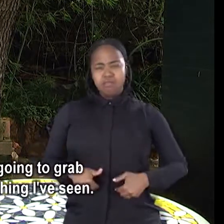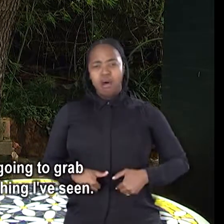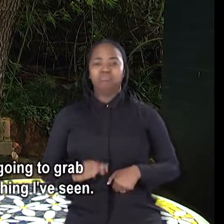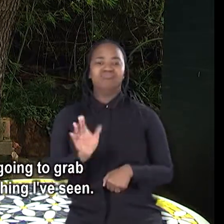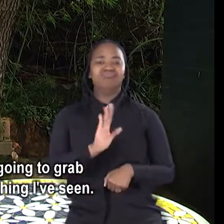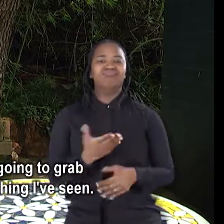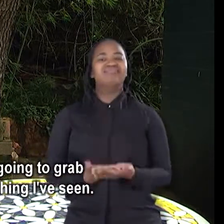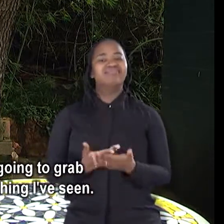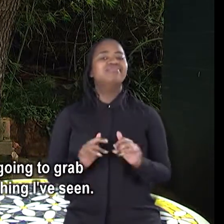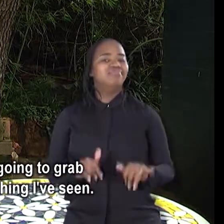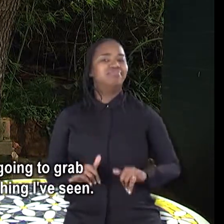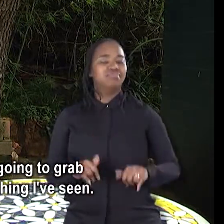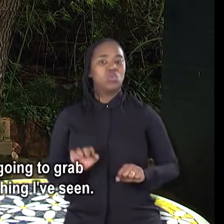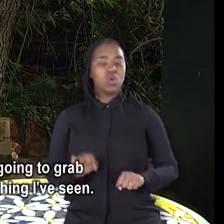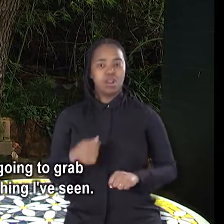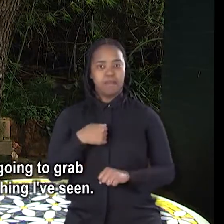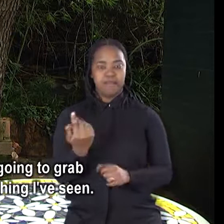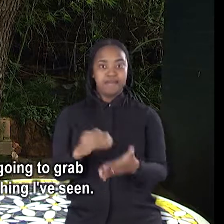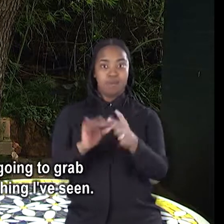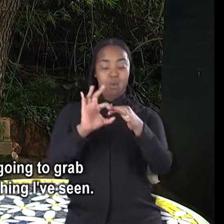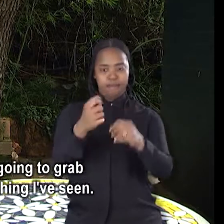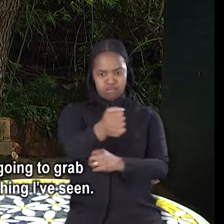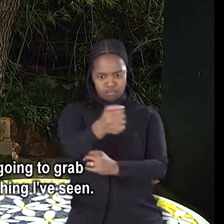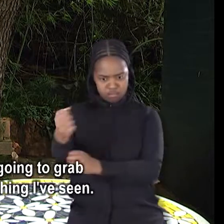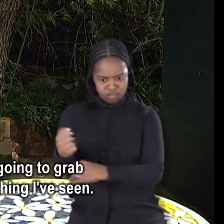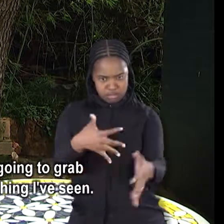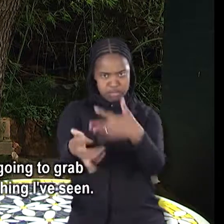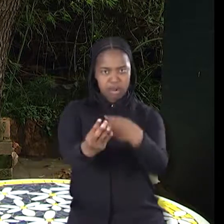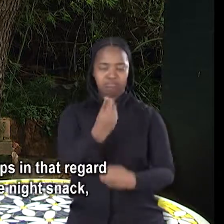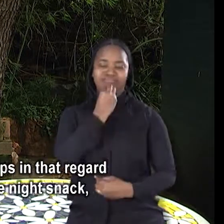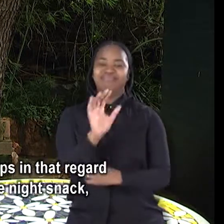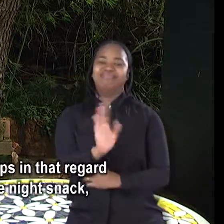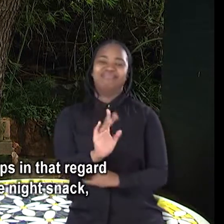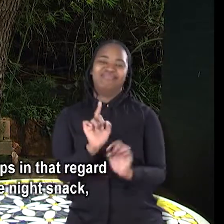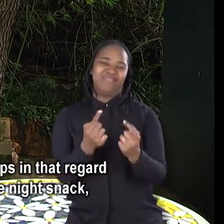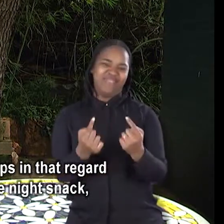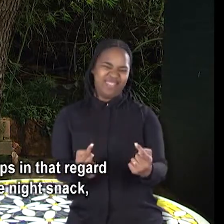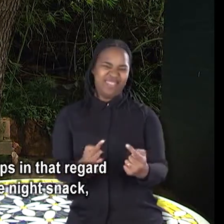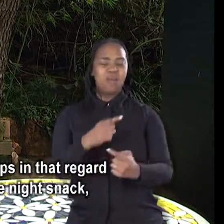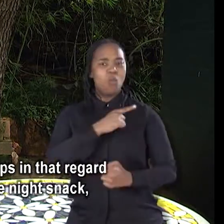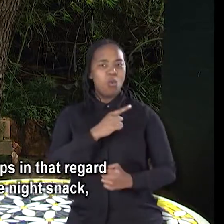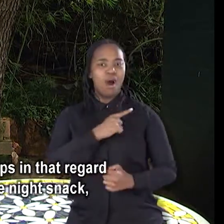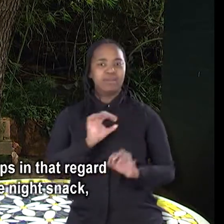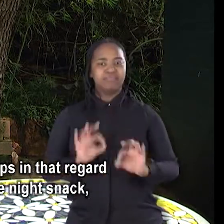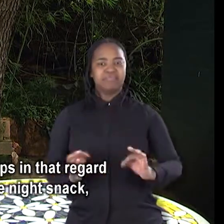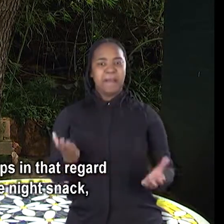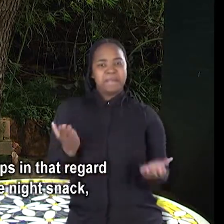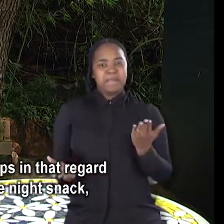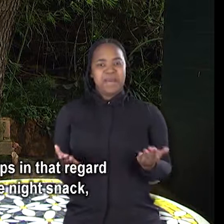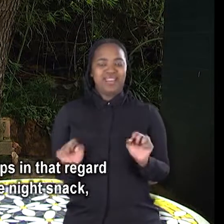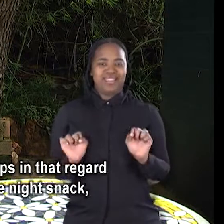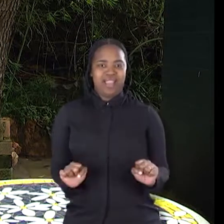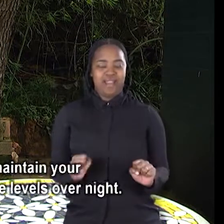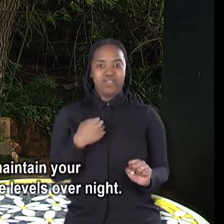home And grab the first thing that I've seen Or that I see So a snack helps in that regard Also a